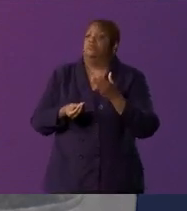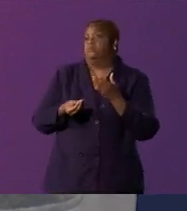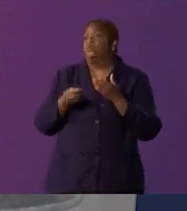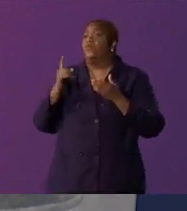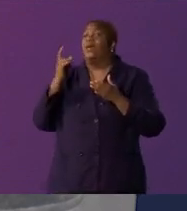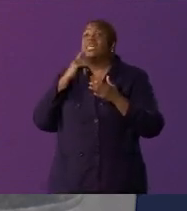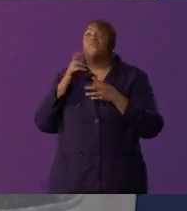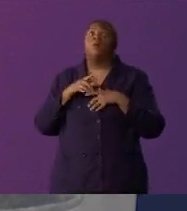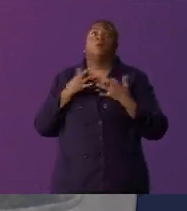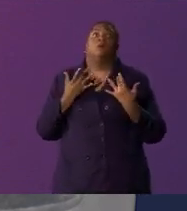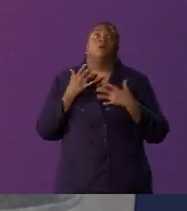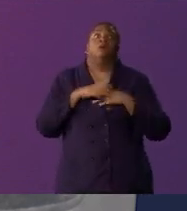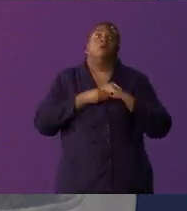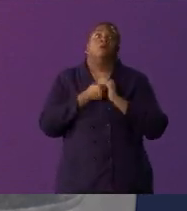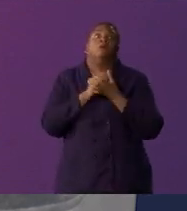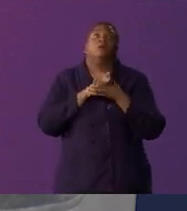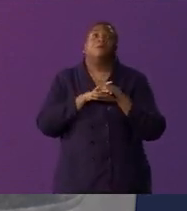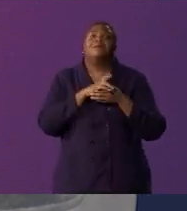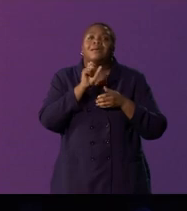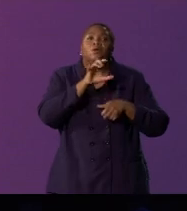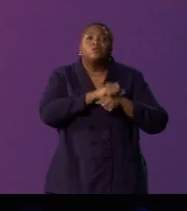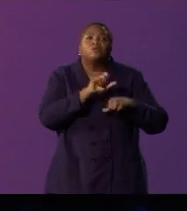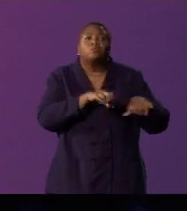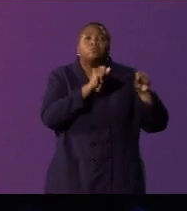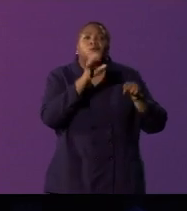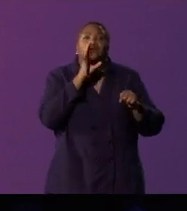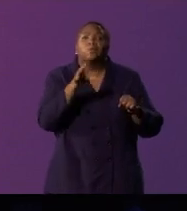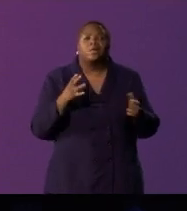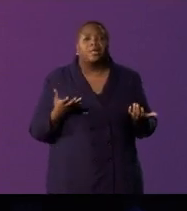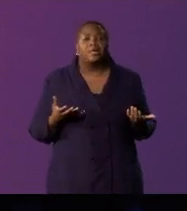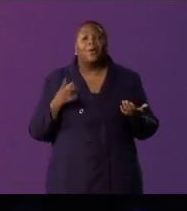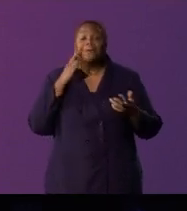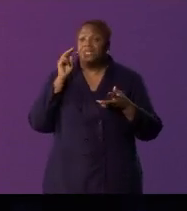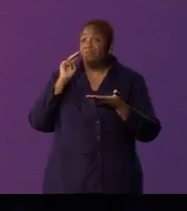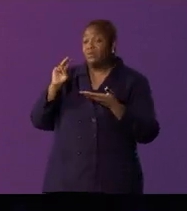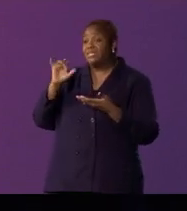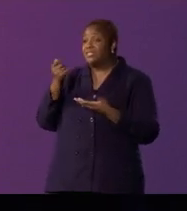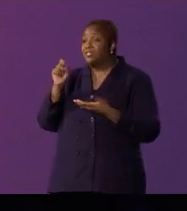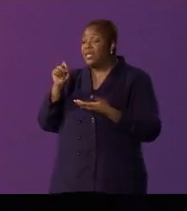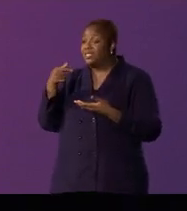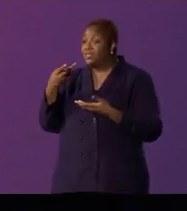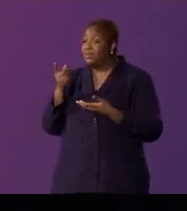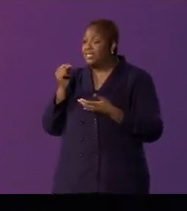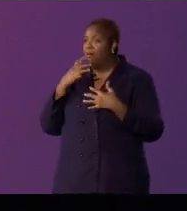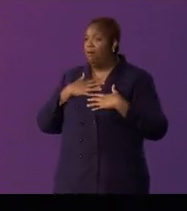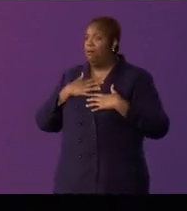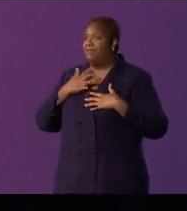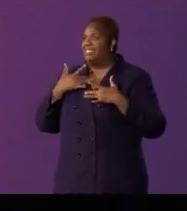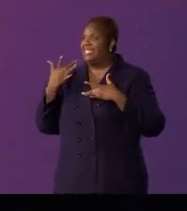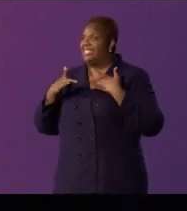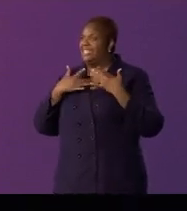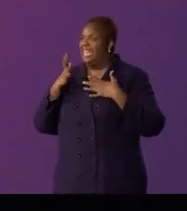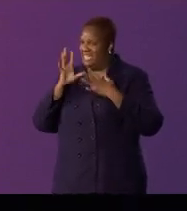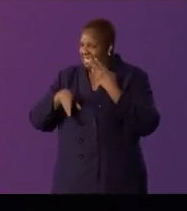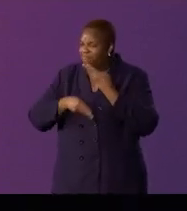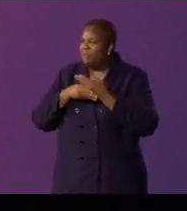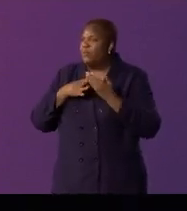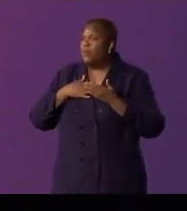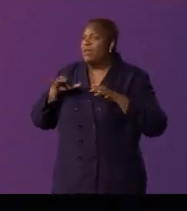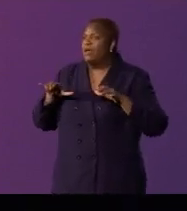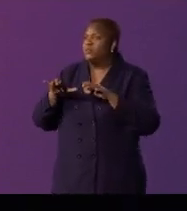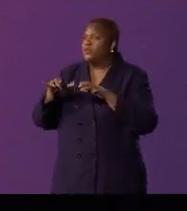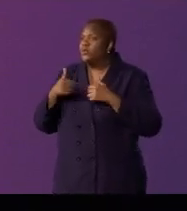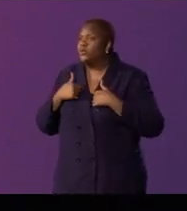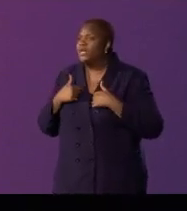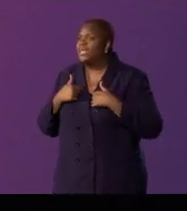hands. But if you look at ChatGPT and say, isn't this exciting? This could actually augment what I'm doing. It could do better things. It could